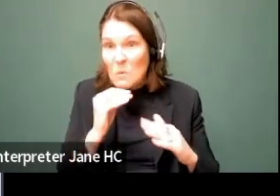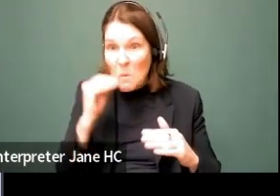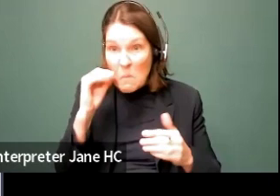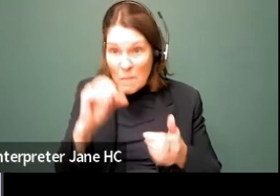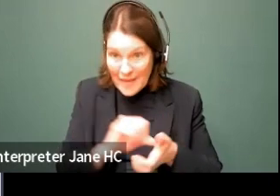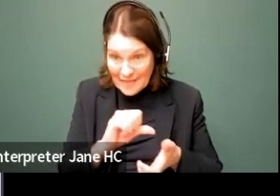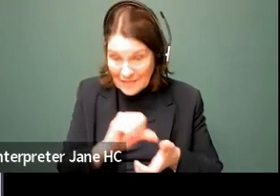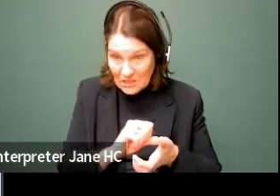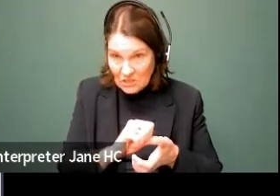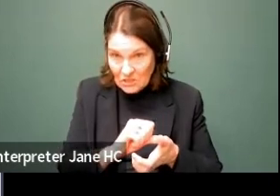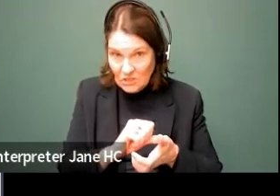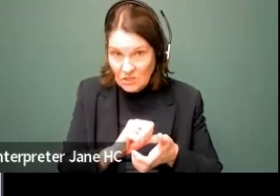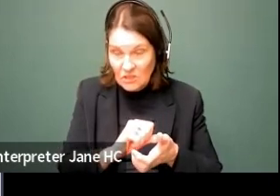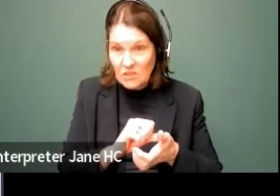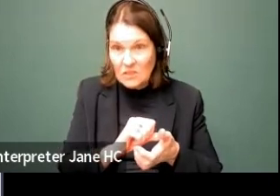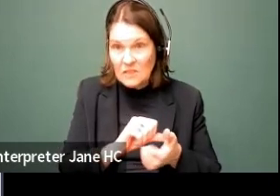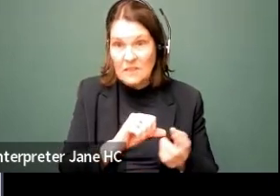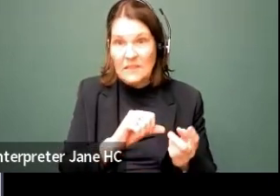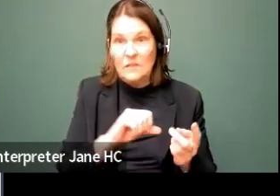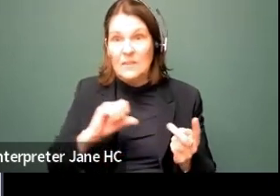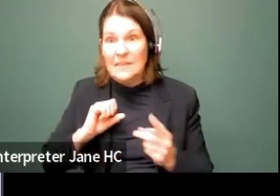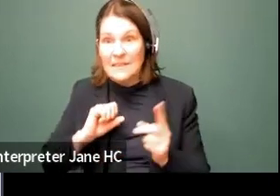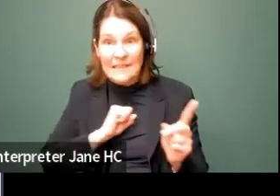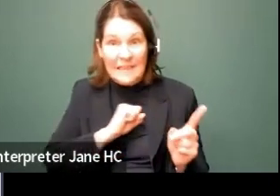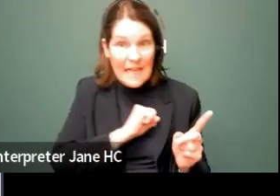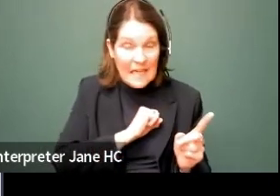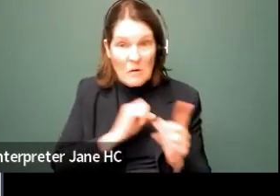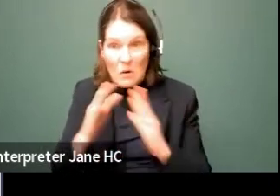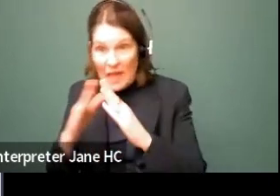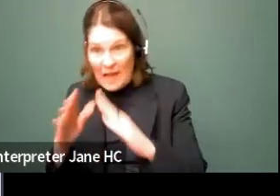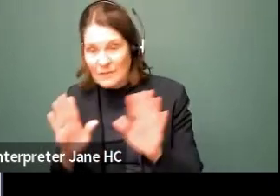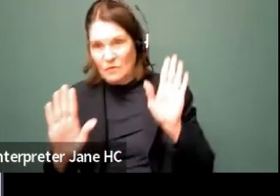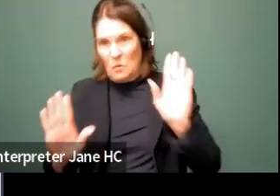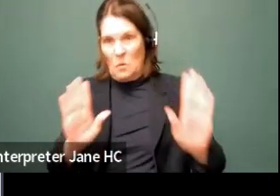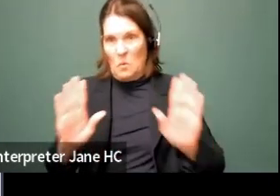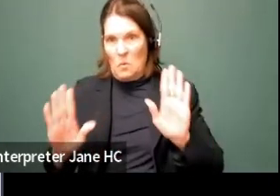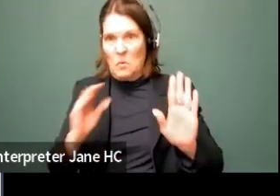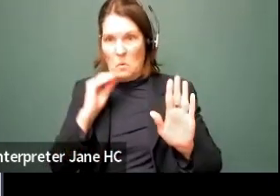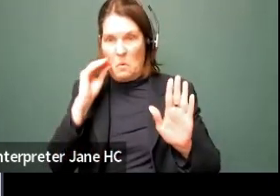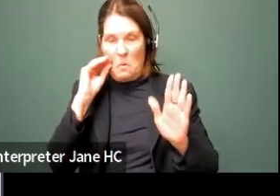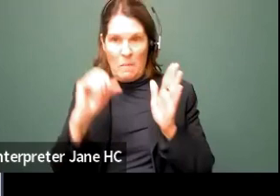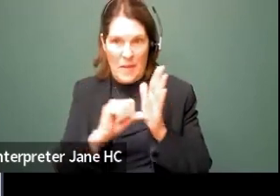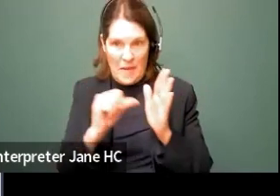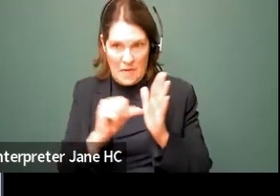homepage. So the Senate and the House both have their own home pages.